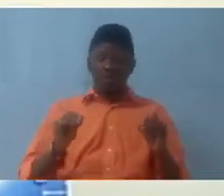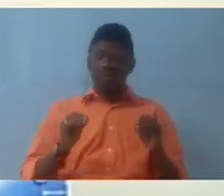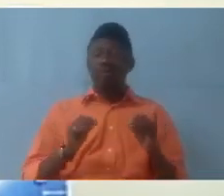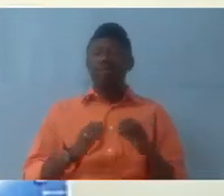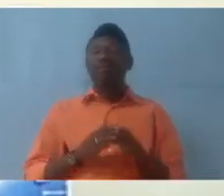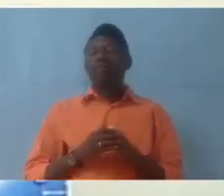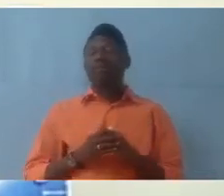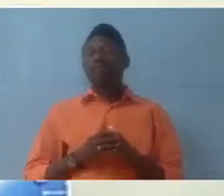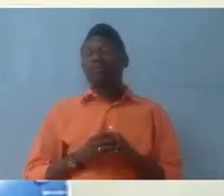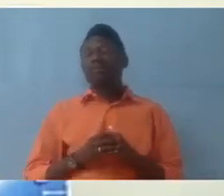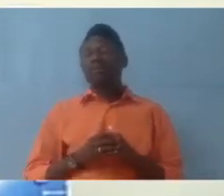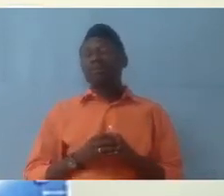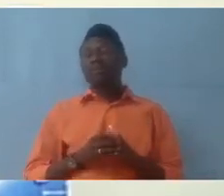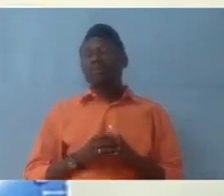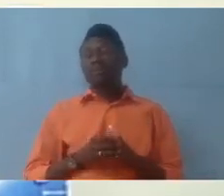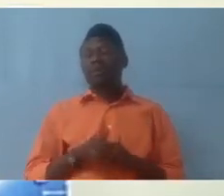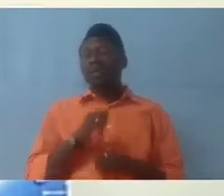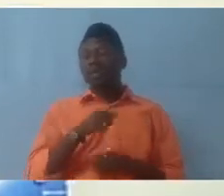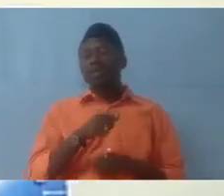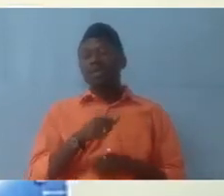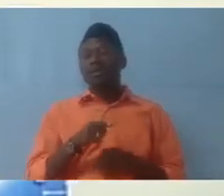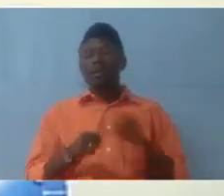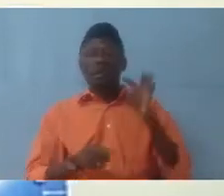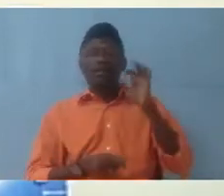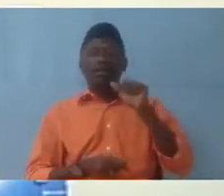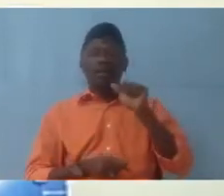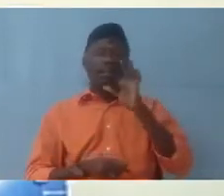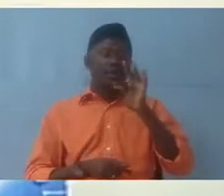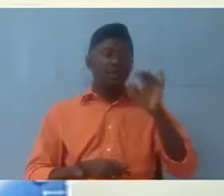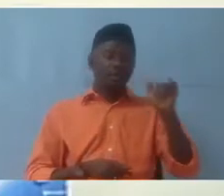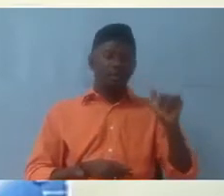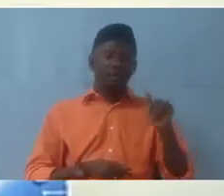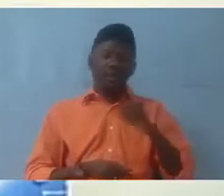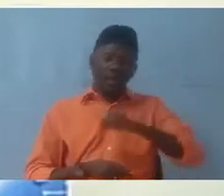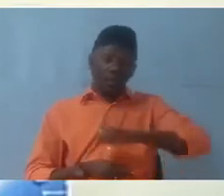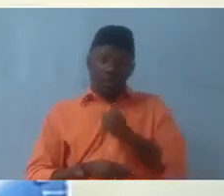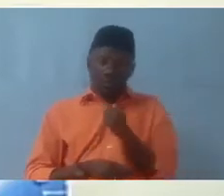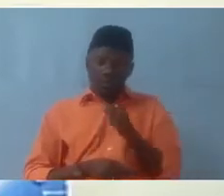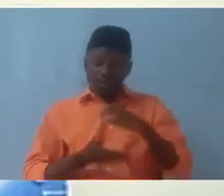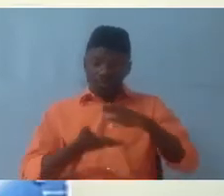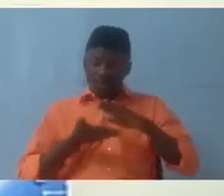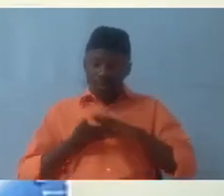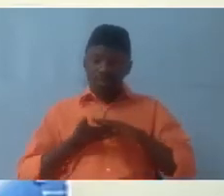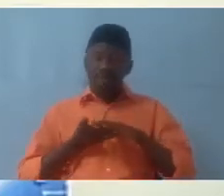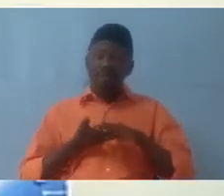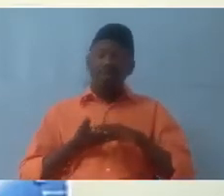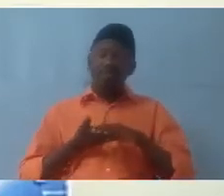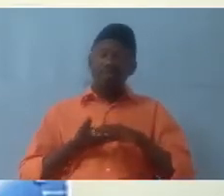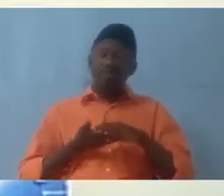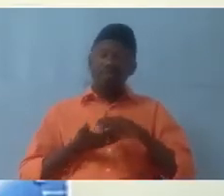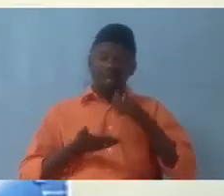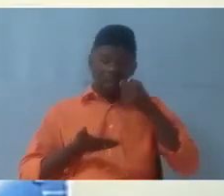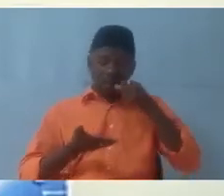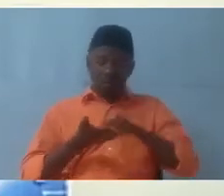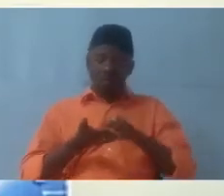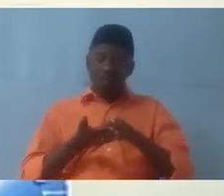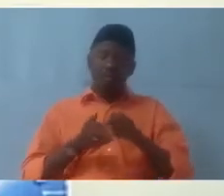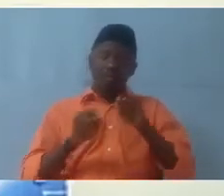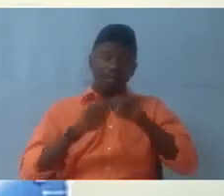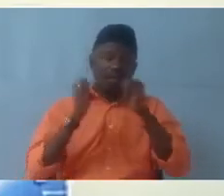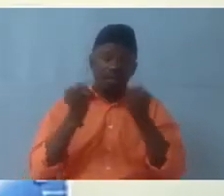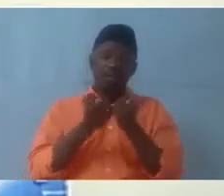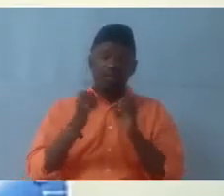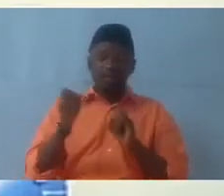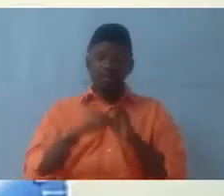refused, his worship father refused to receive the executive order, I think. Tebel his worship